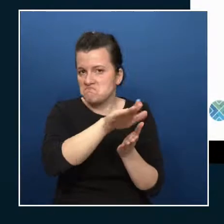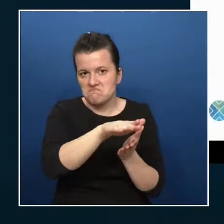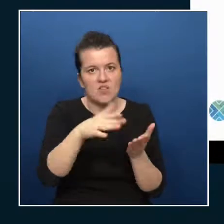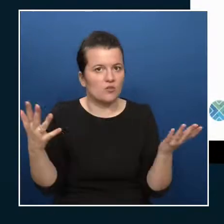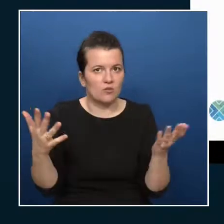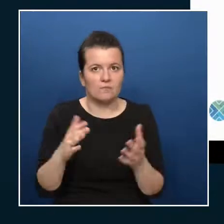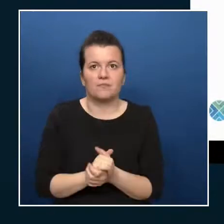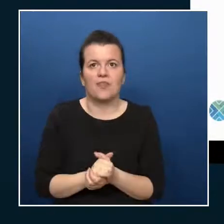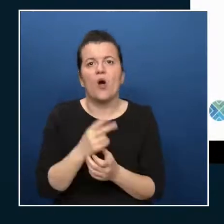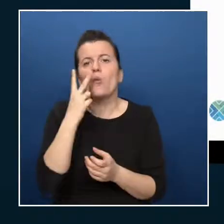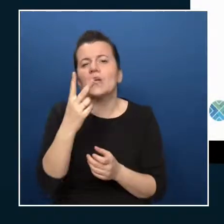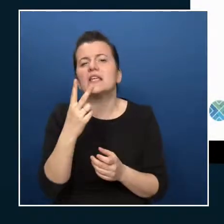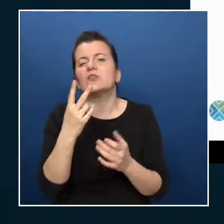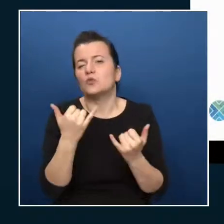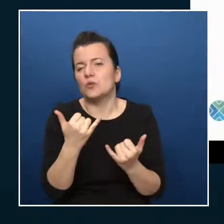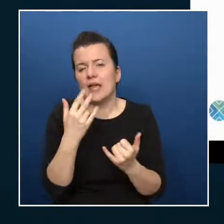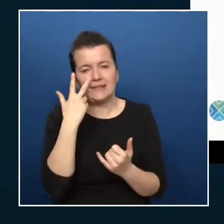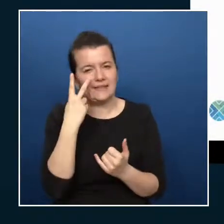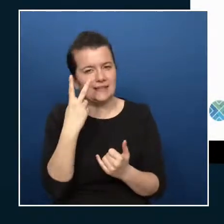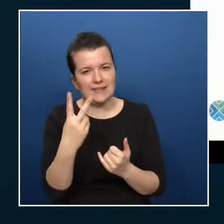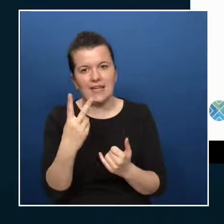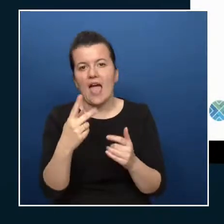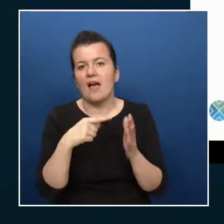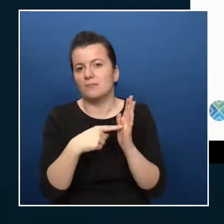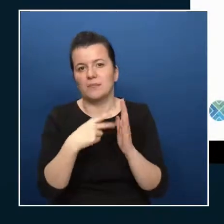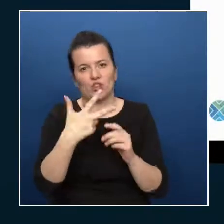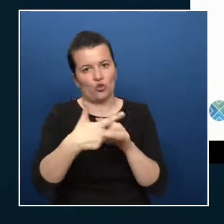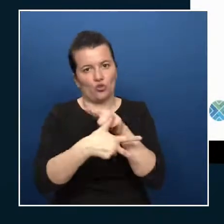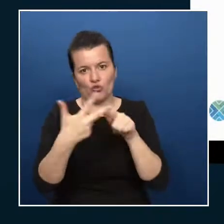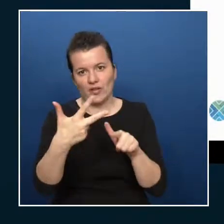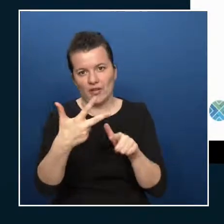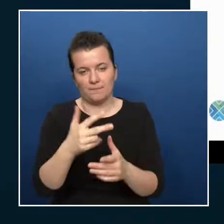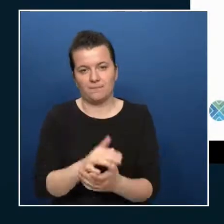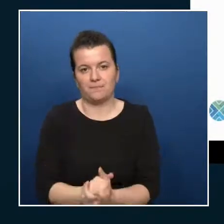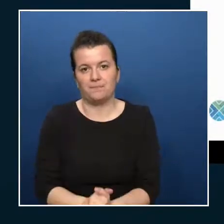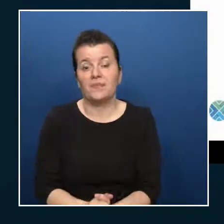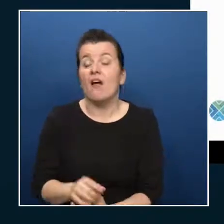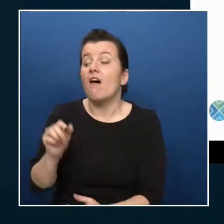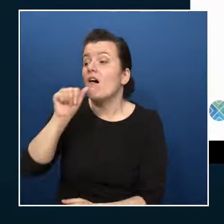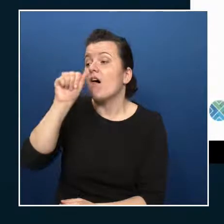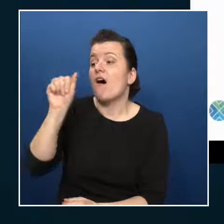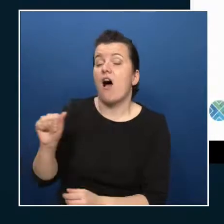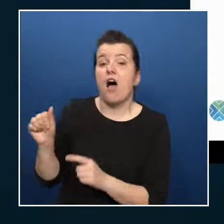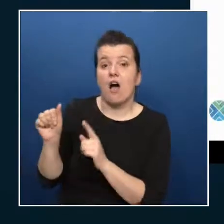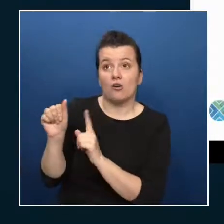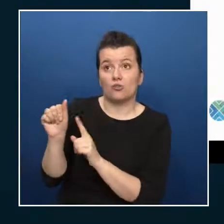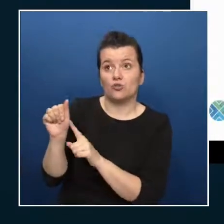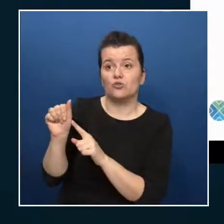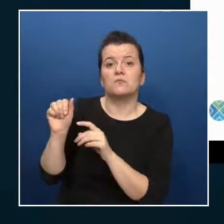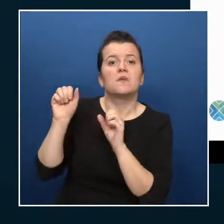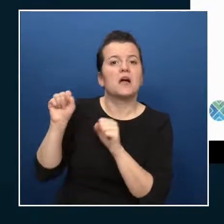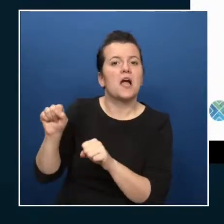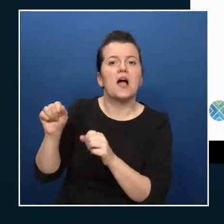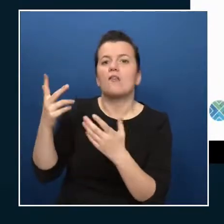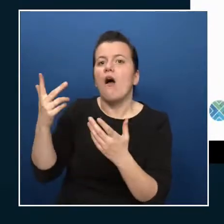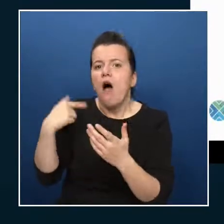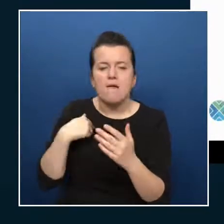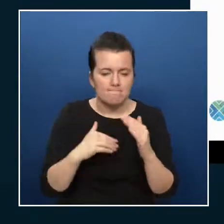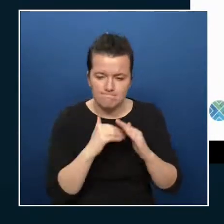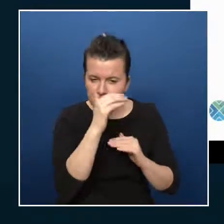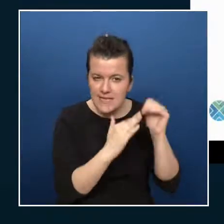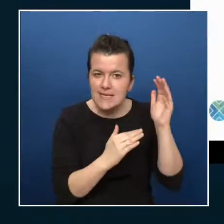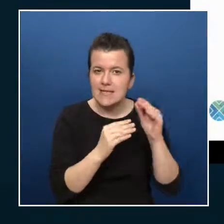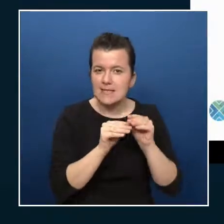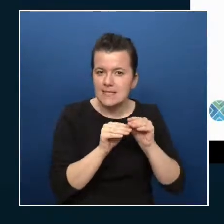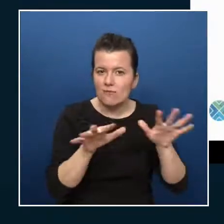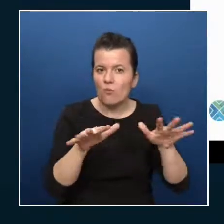them. And cost management, because Azure enables you to build and deploy solutions that